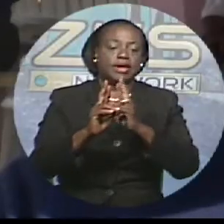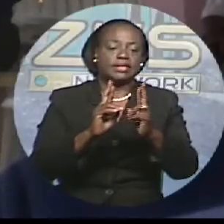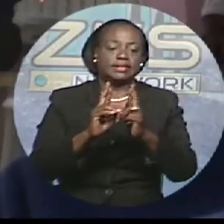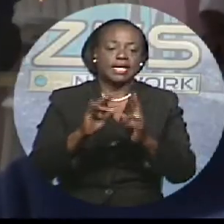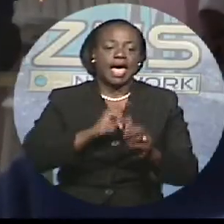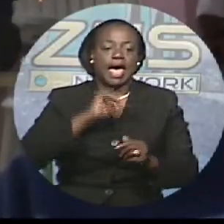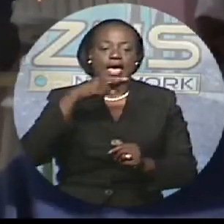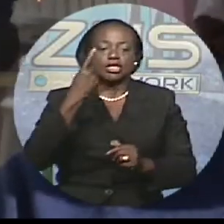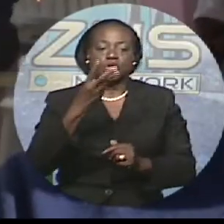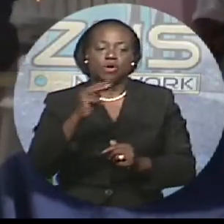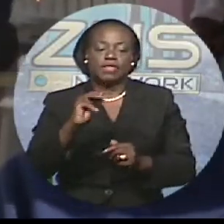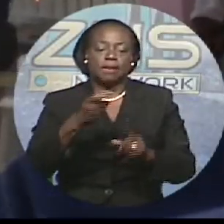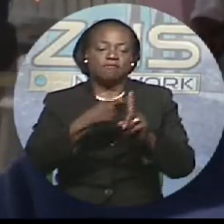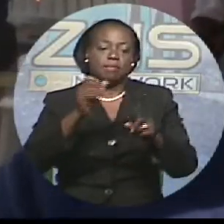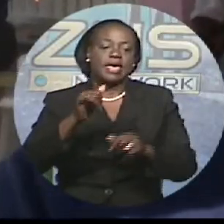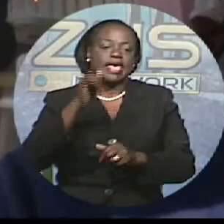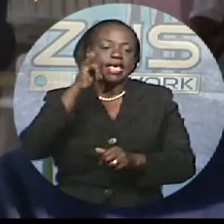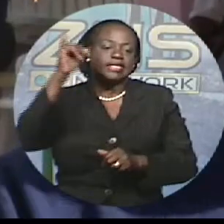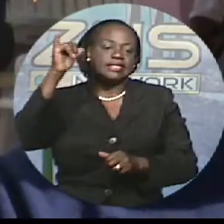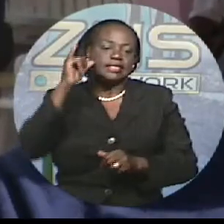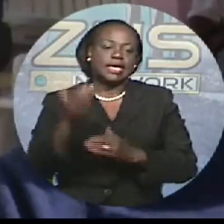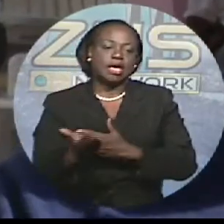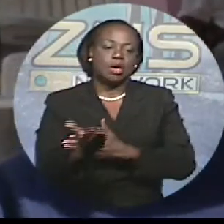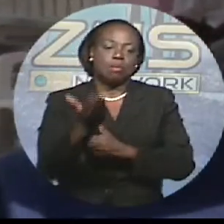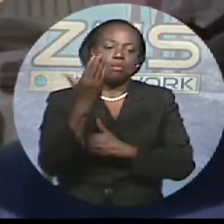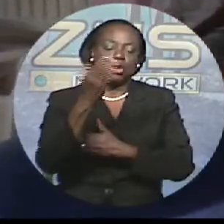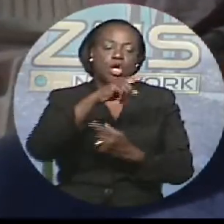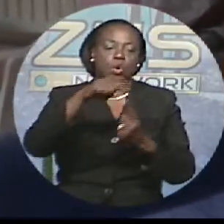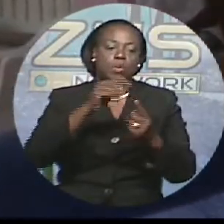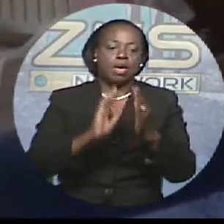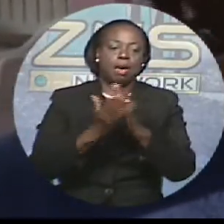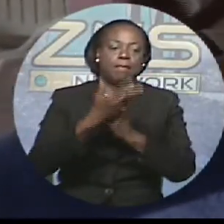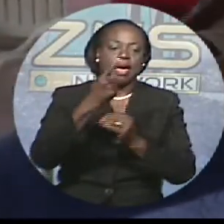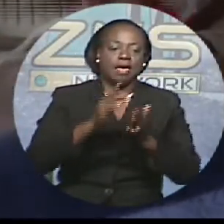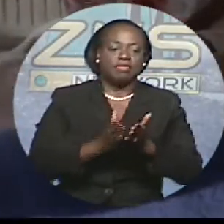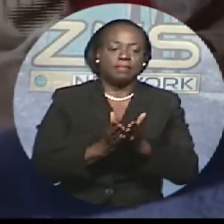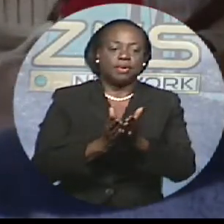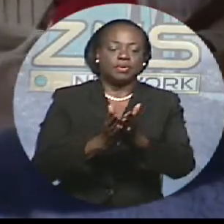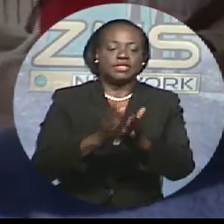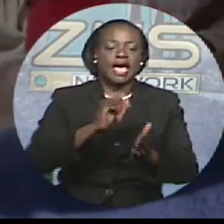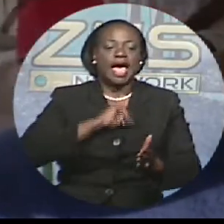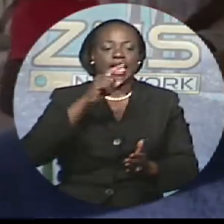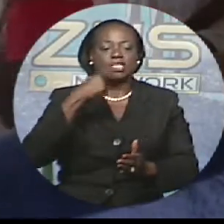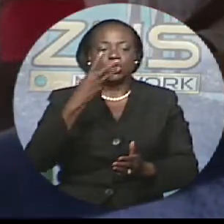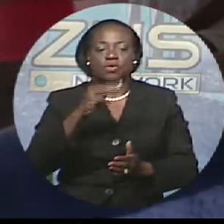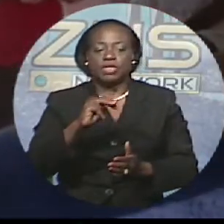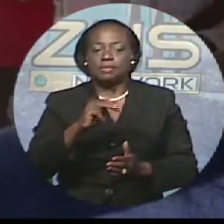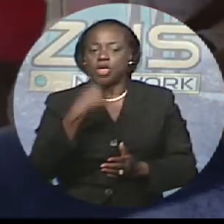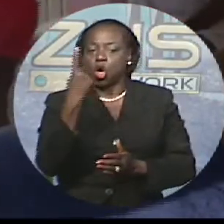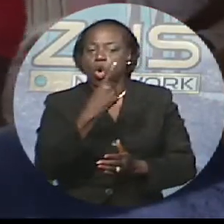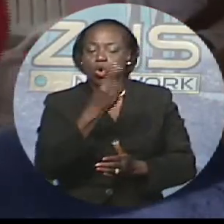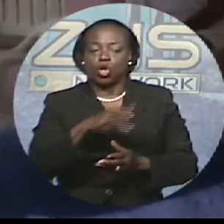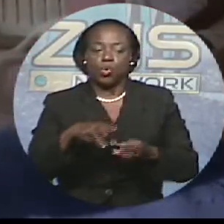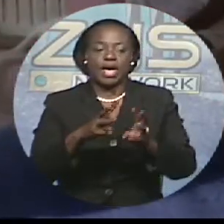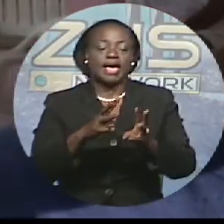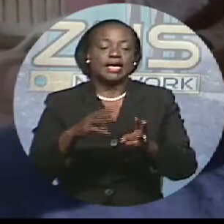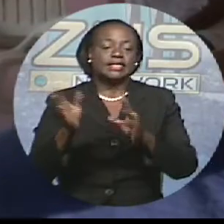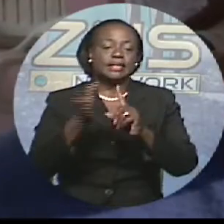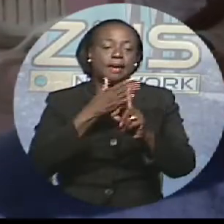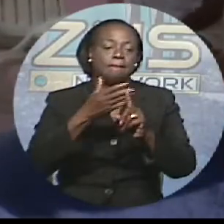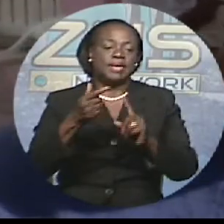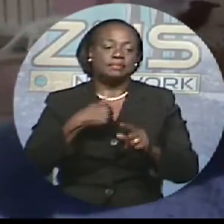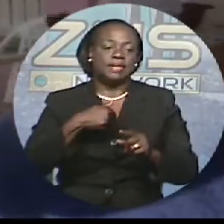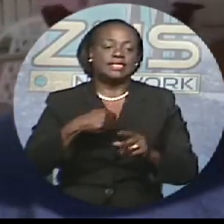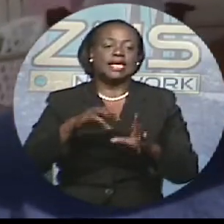him from yesterday morning when we were by the boat, I told him, only way you're going to beat me is you got to outsmart me, and that ain't going to